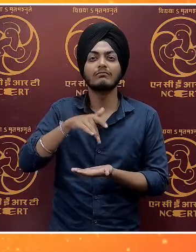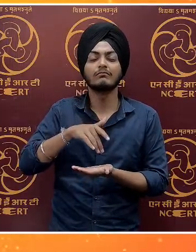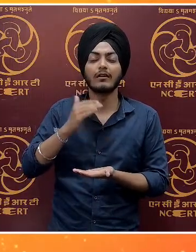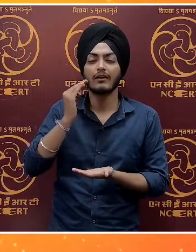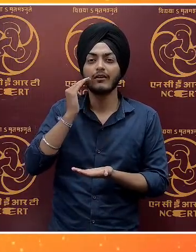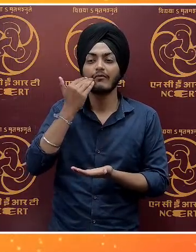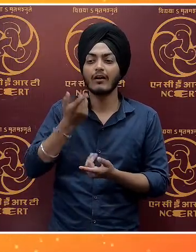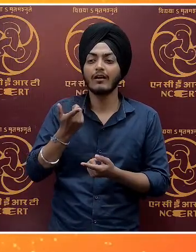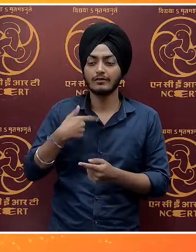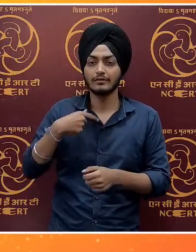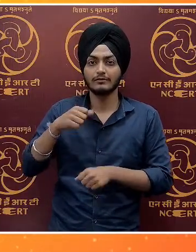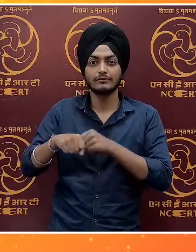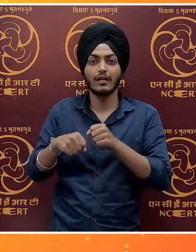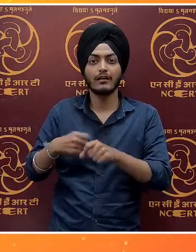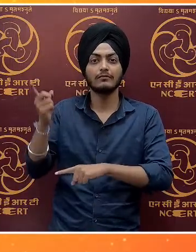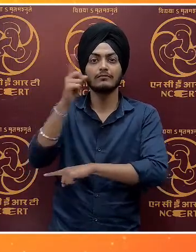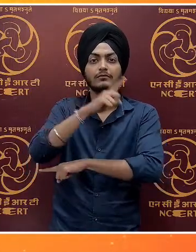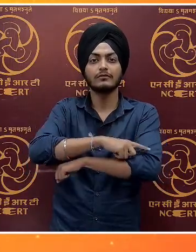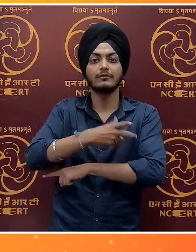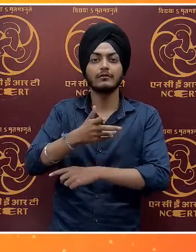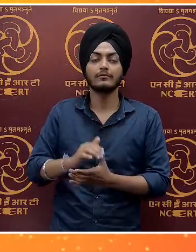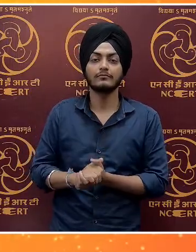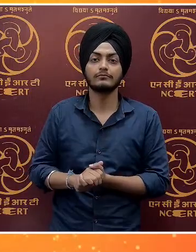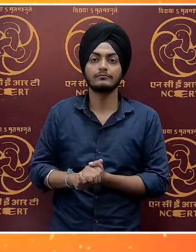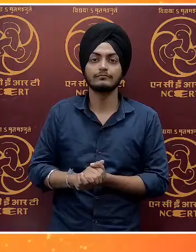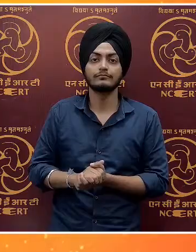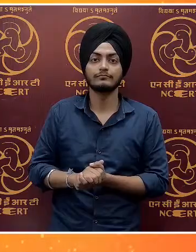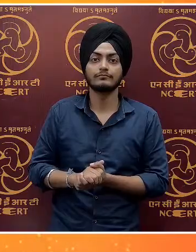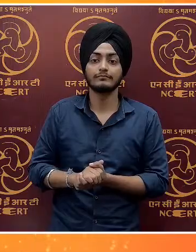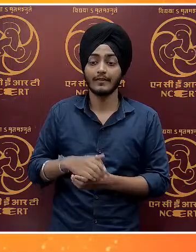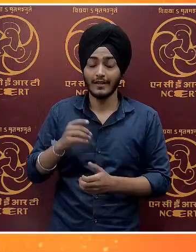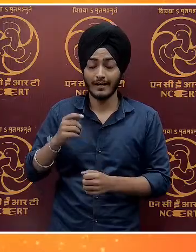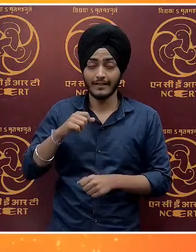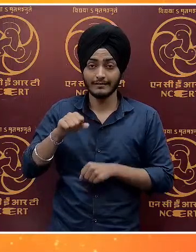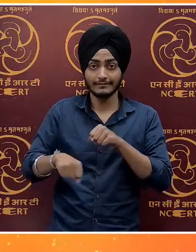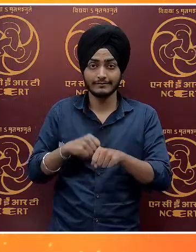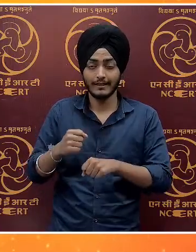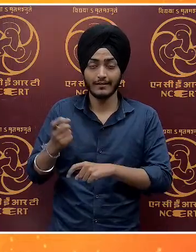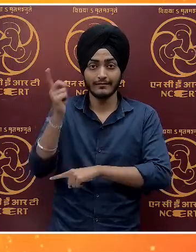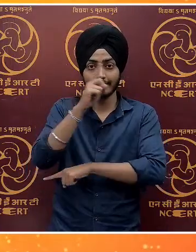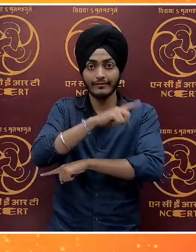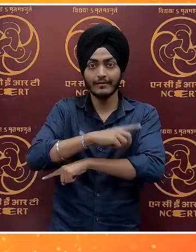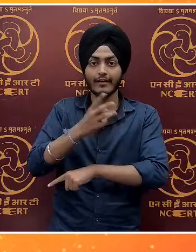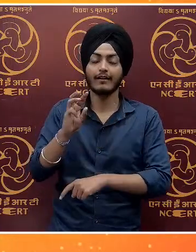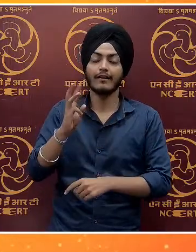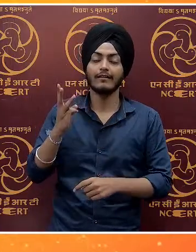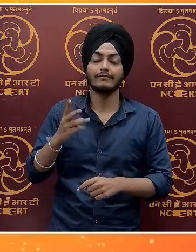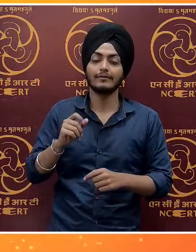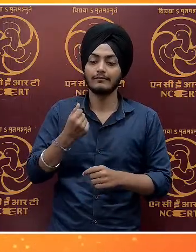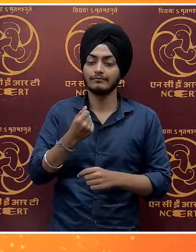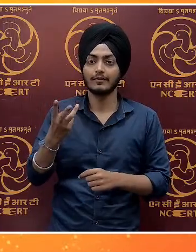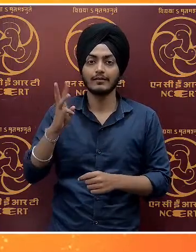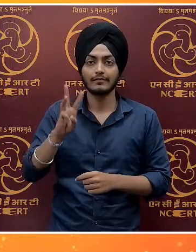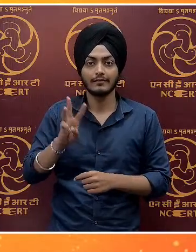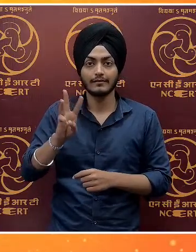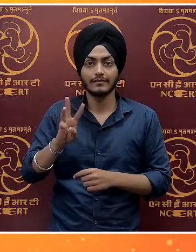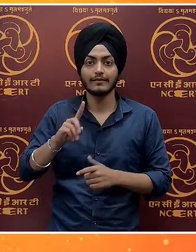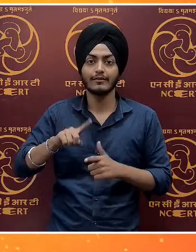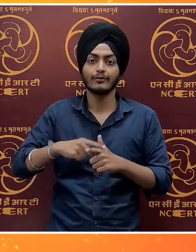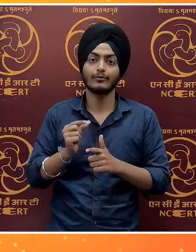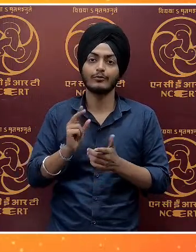We celebrate it on 3rd June. Wow. Every year. Yes, the objective is